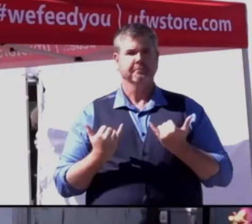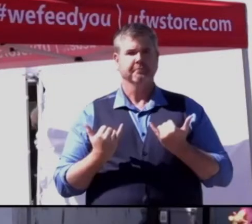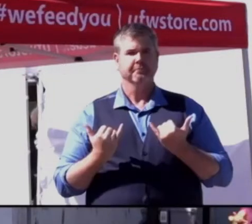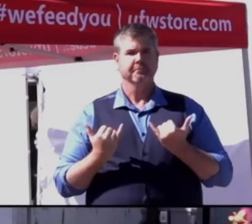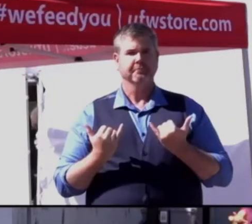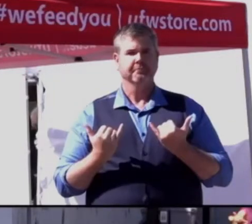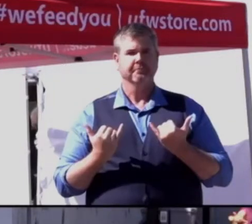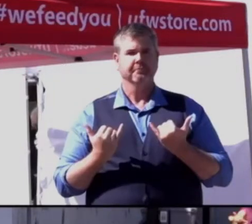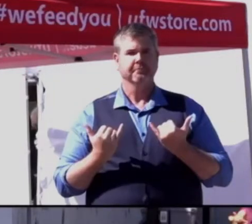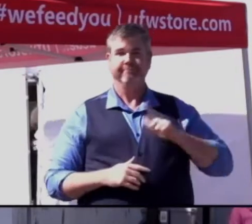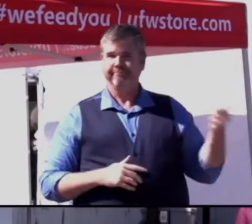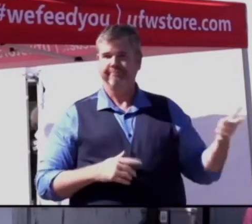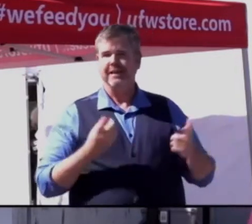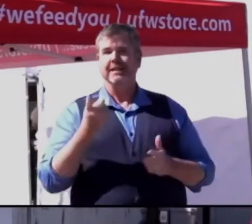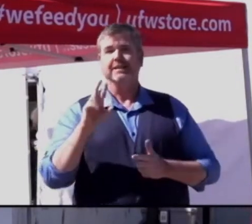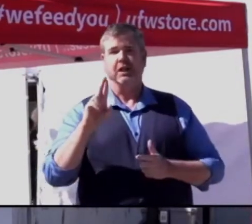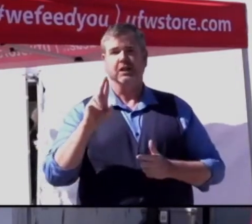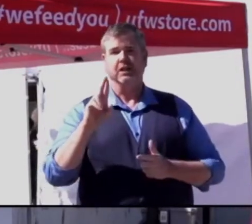Cody.